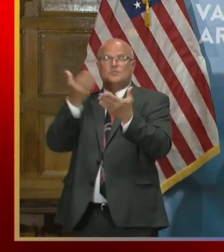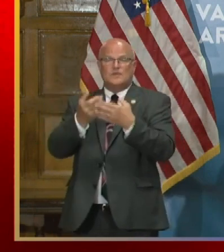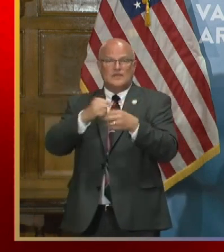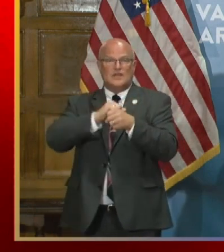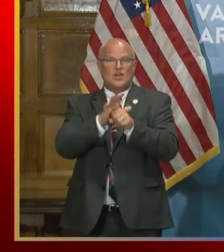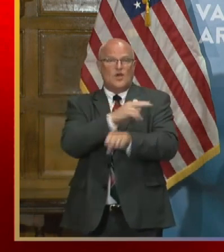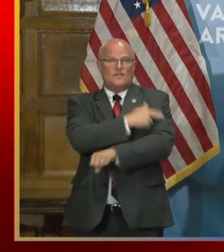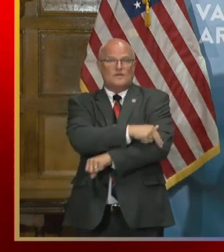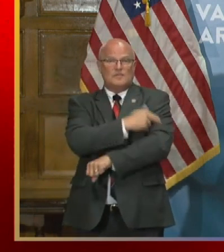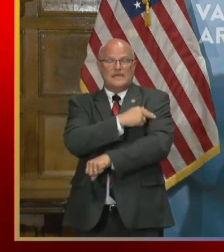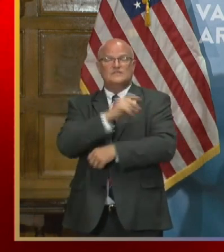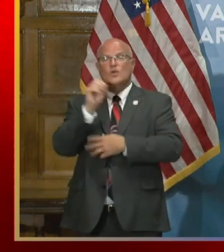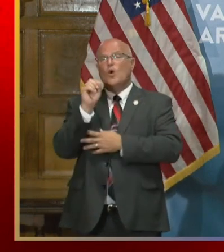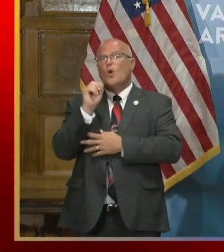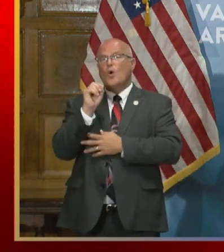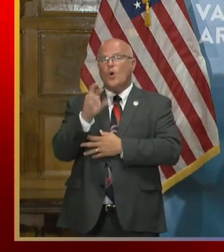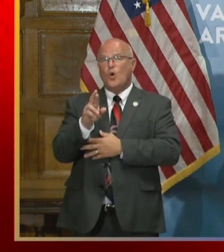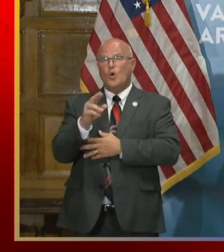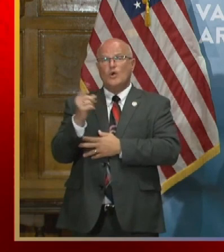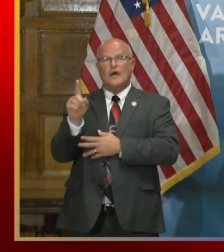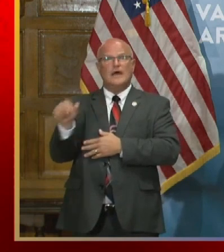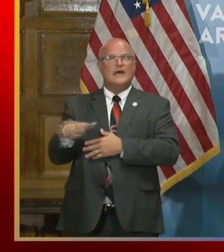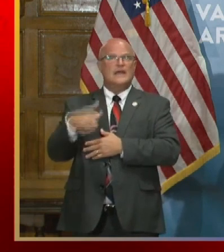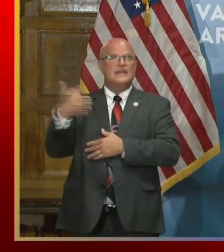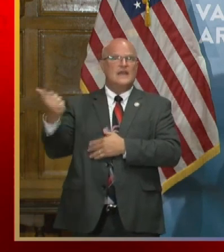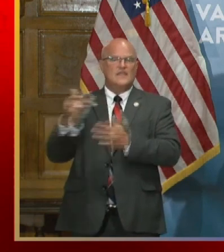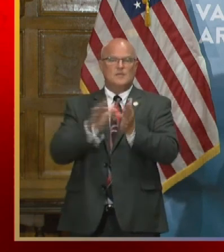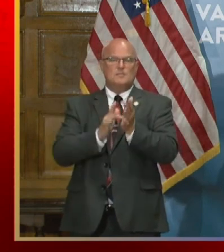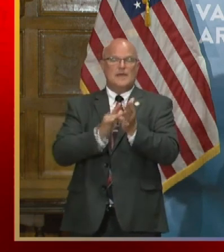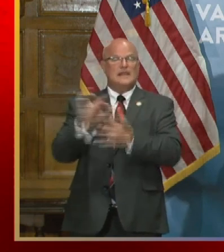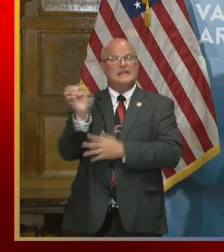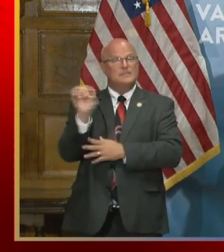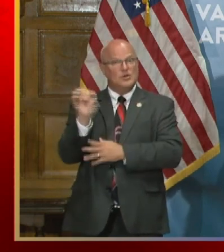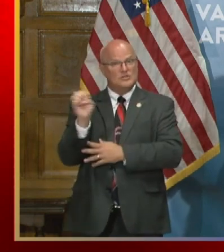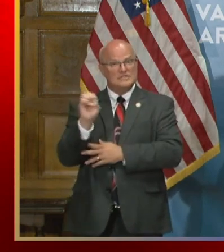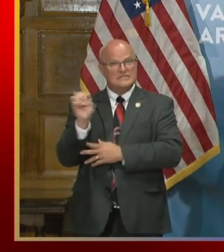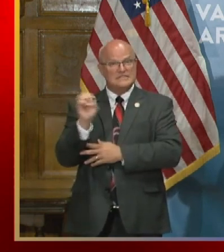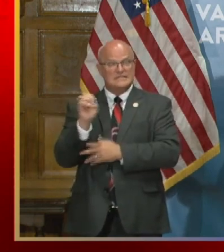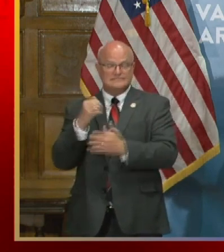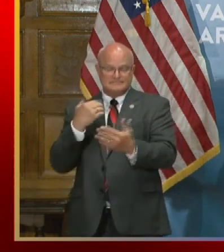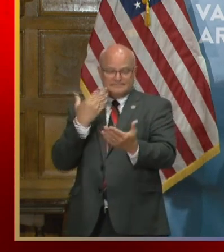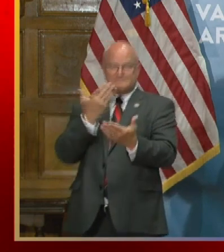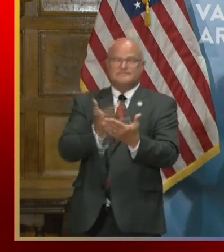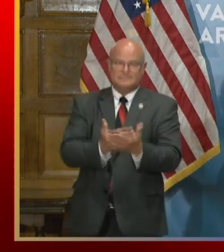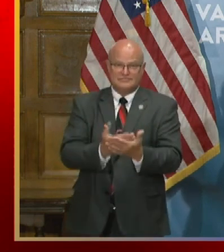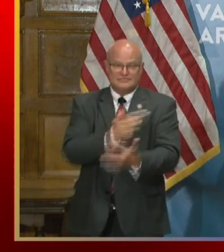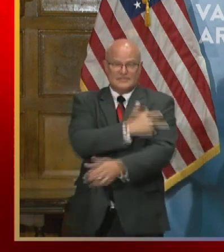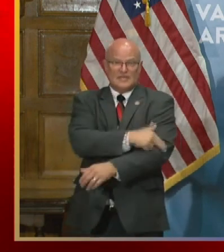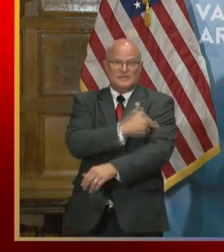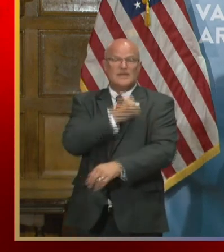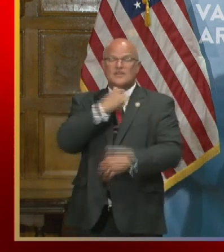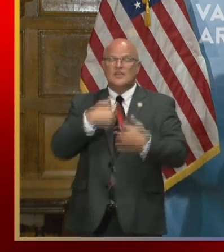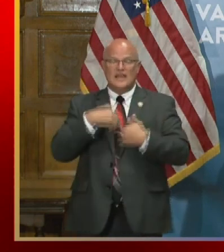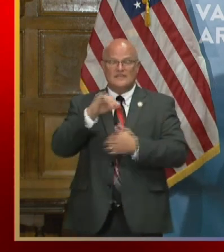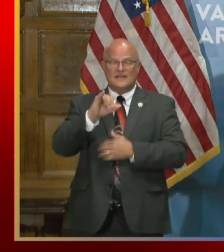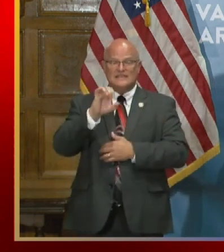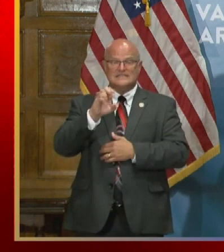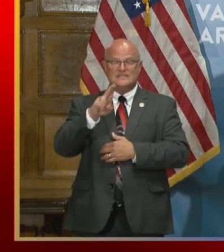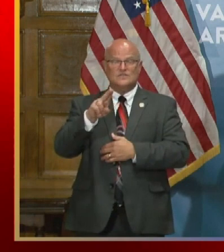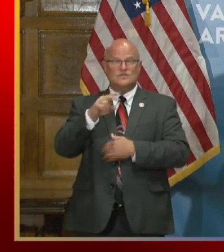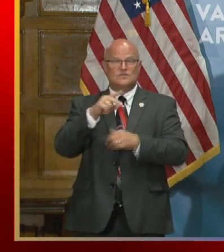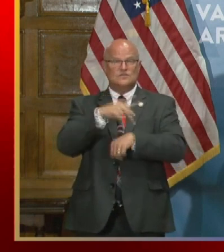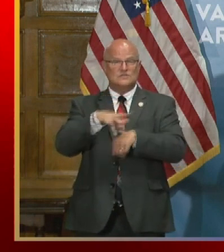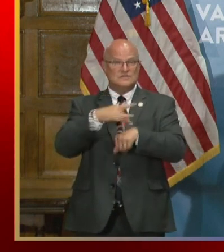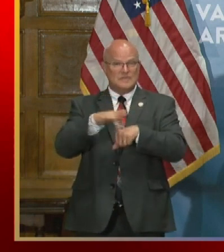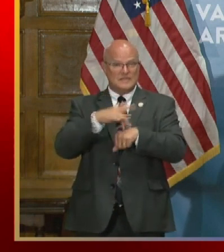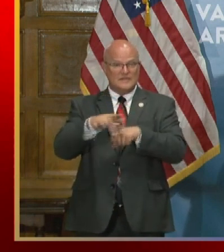COVID patient in, or some other medical emergency, and if they do not have ICU